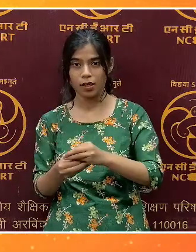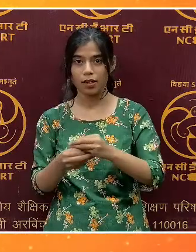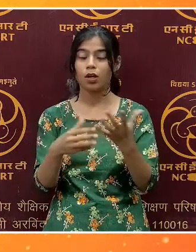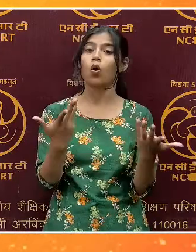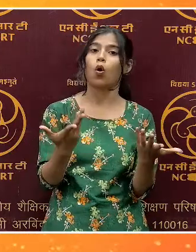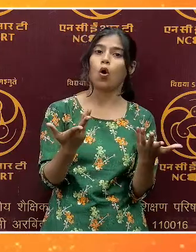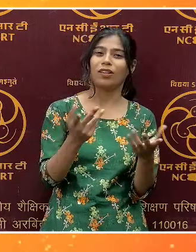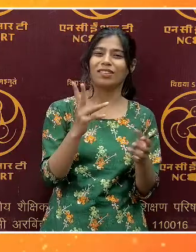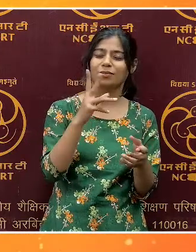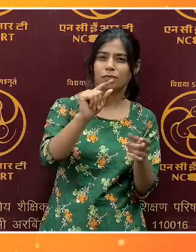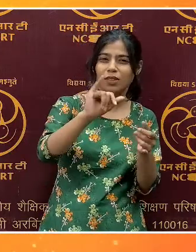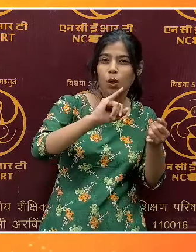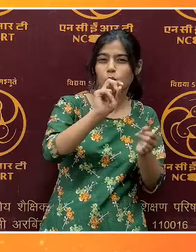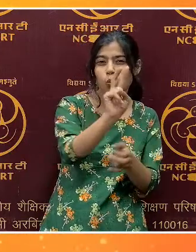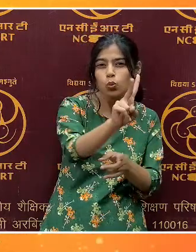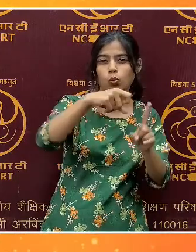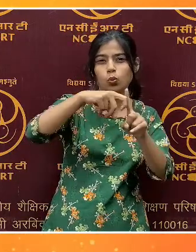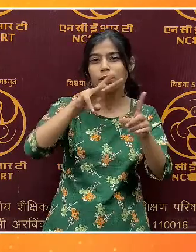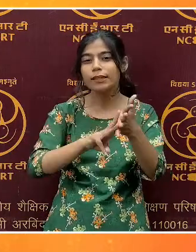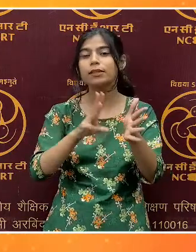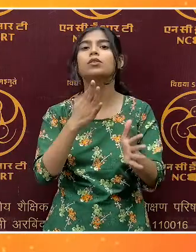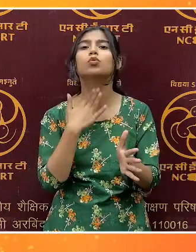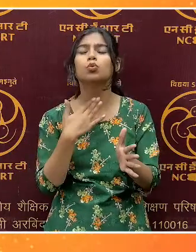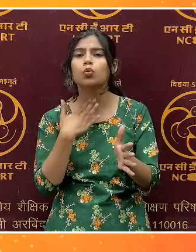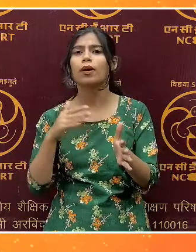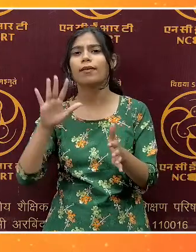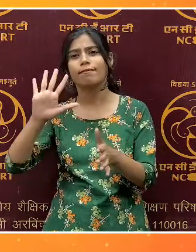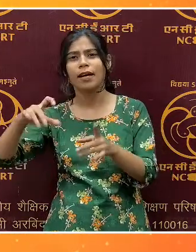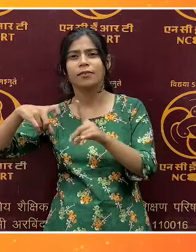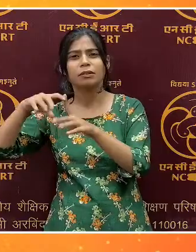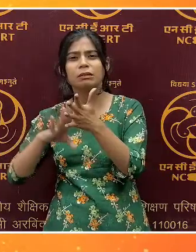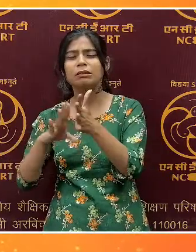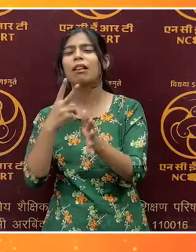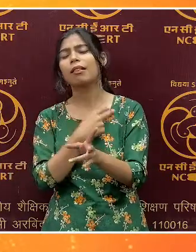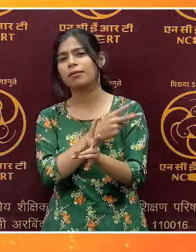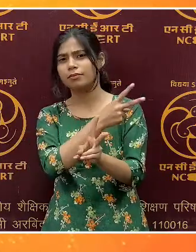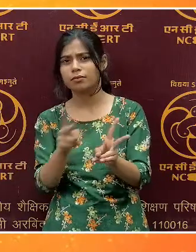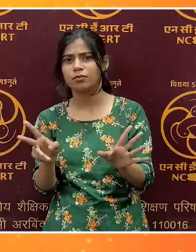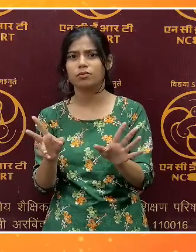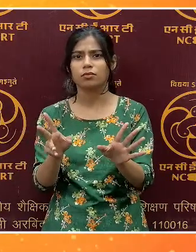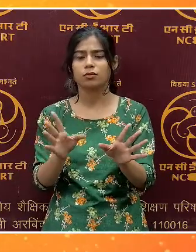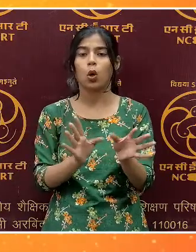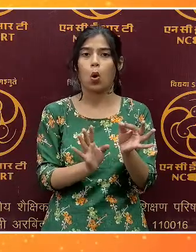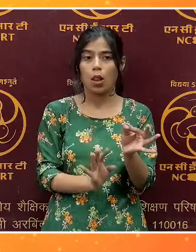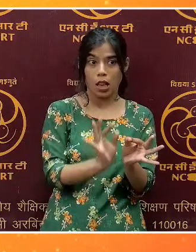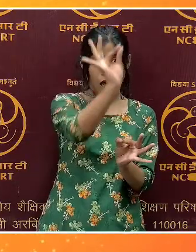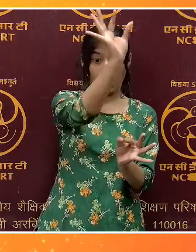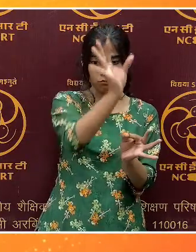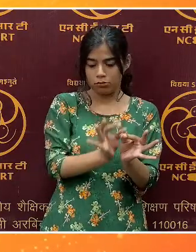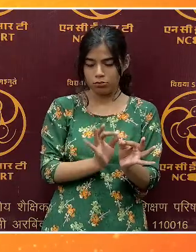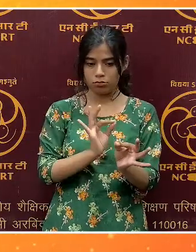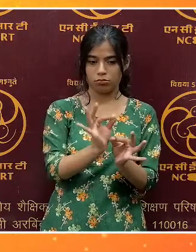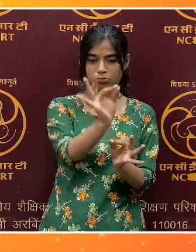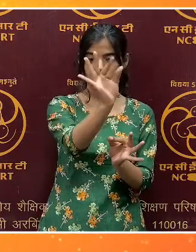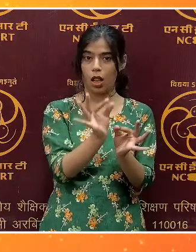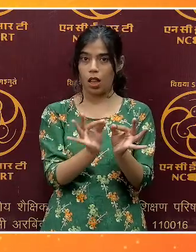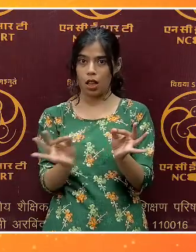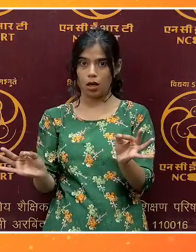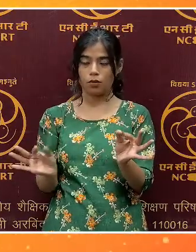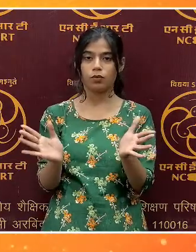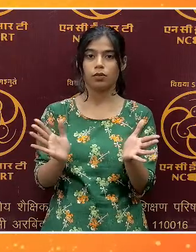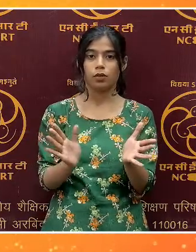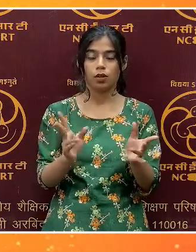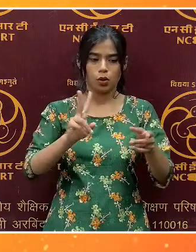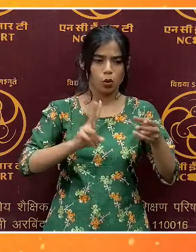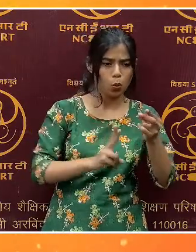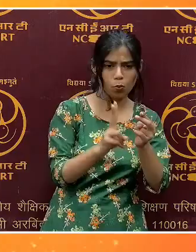more to it, you get 5 kg. Right. Similarly, you have a length of 7 meters, say 7 meter long cloth, you cut